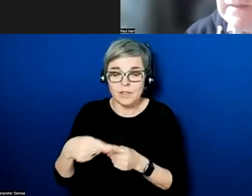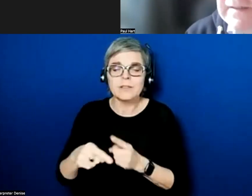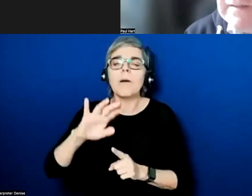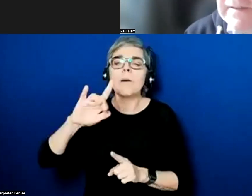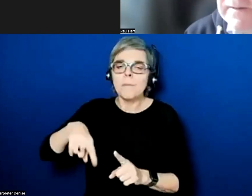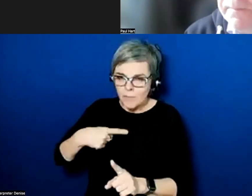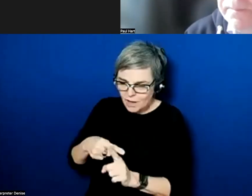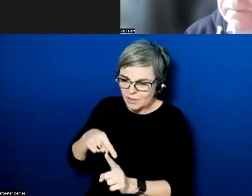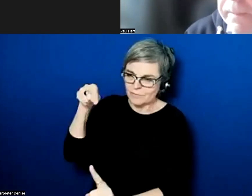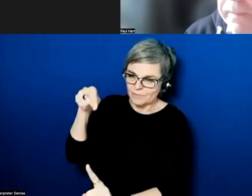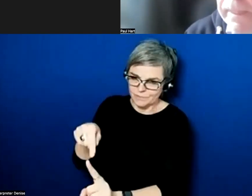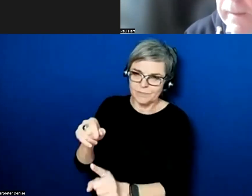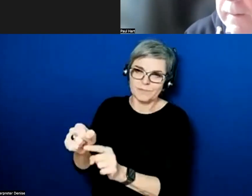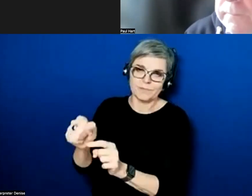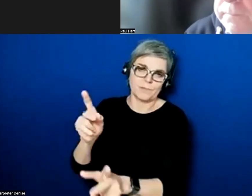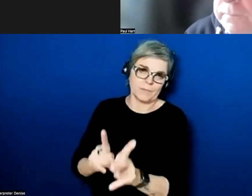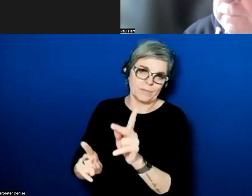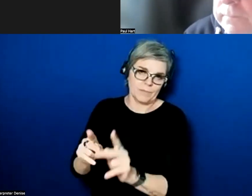years.